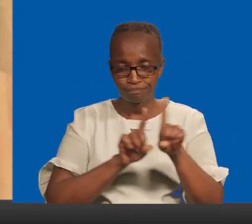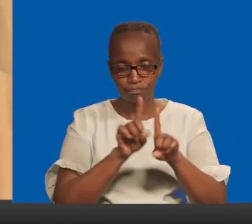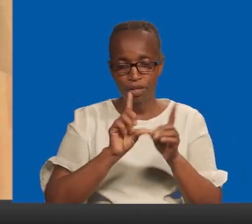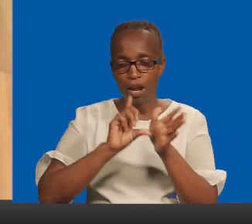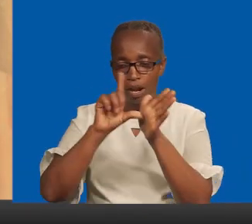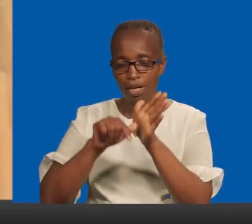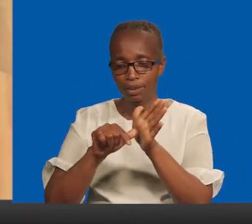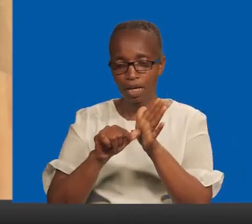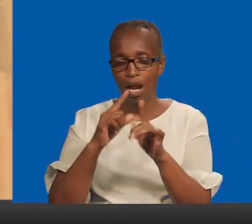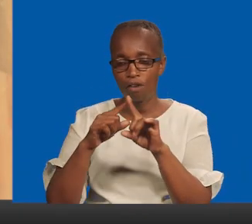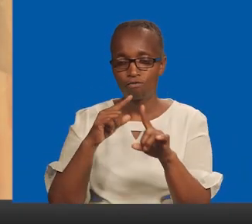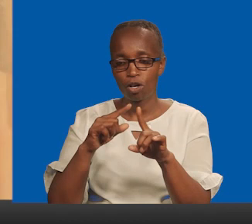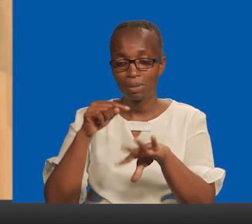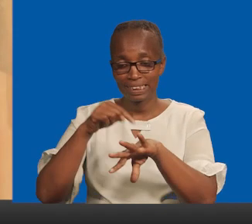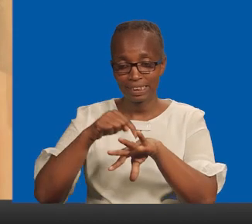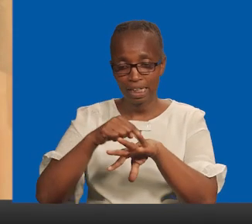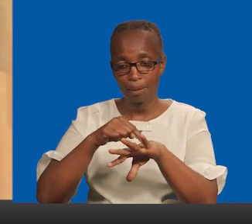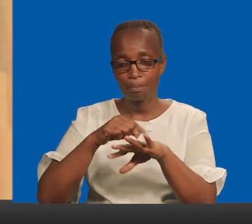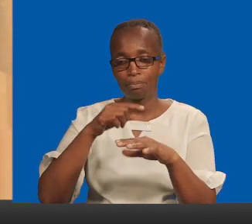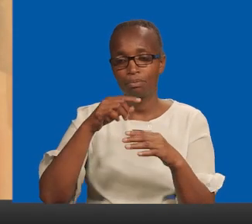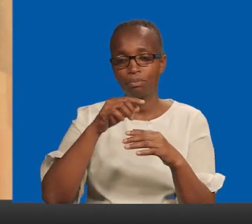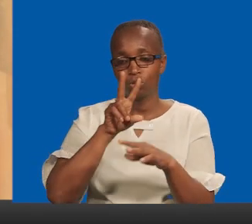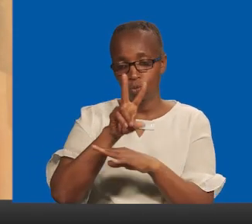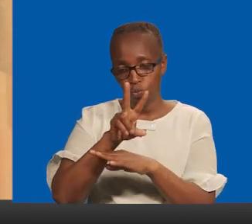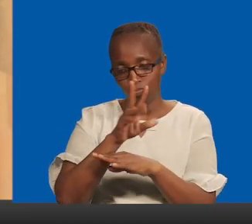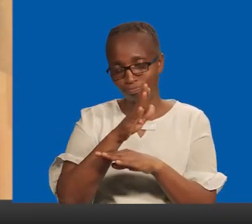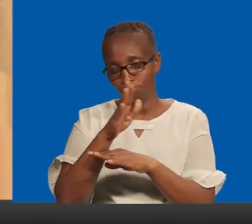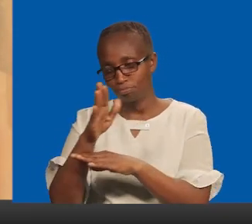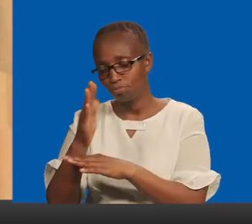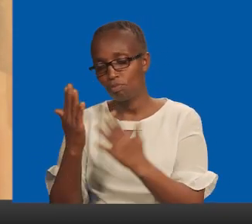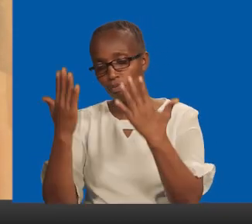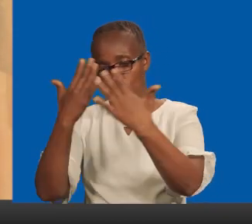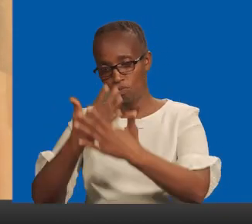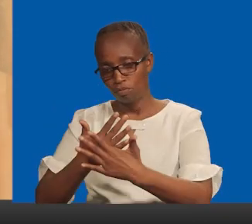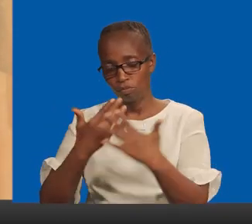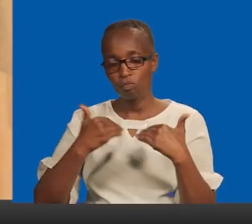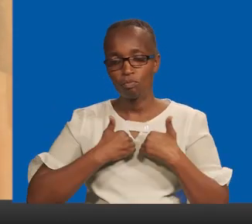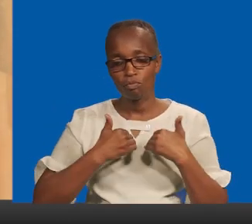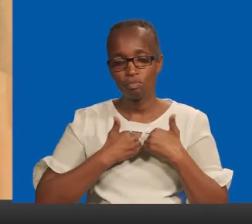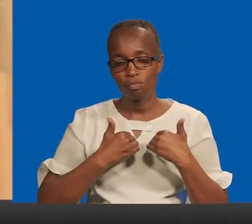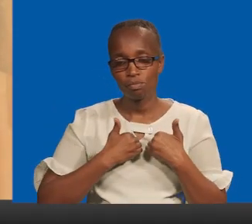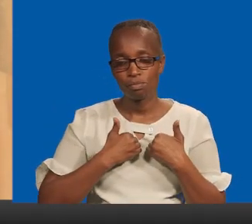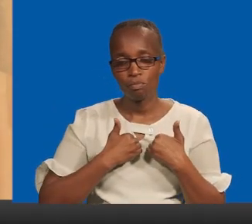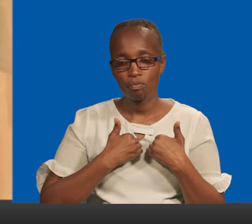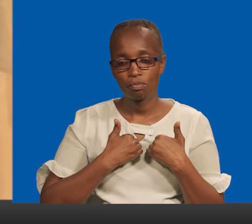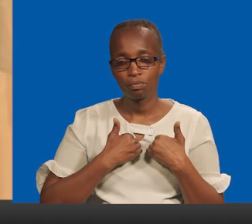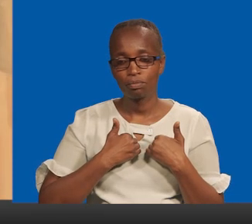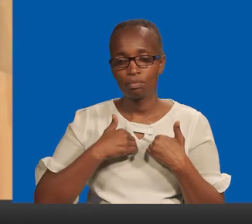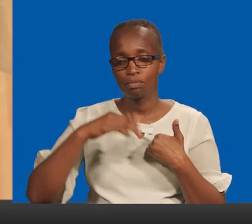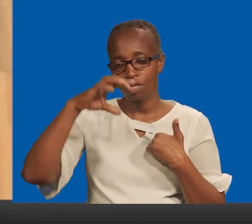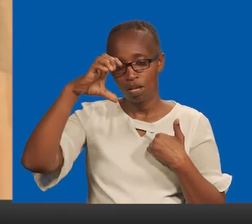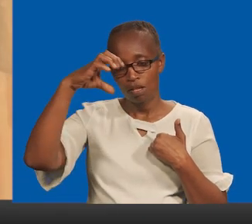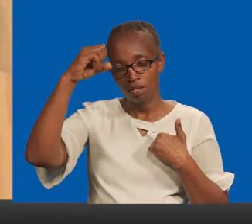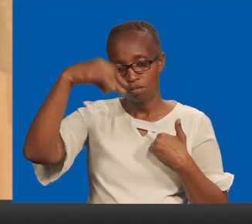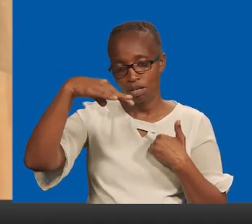baadaye kutoka saa 8 kwenda mpaka usiku tutakuwa na sunset experience hapo